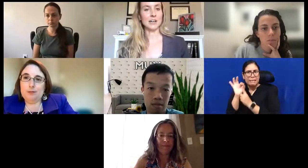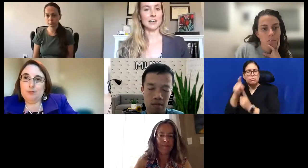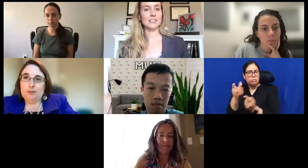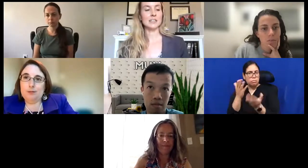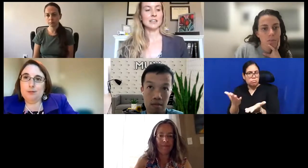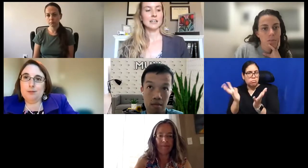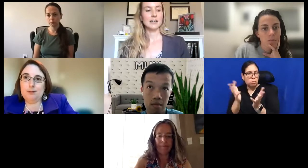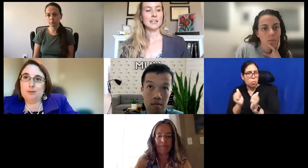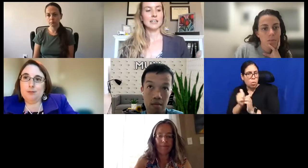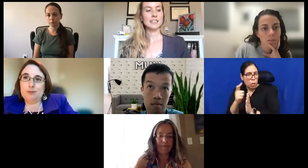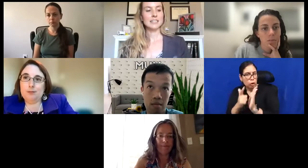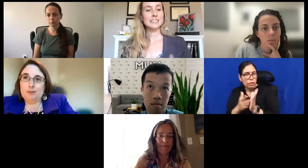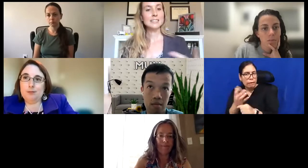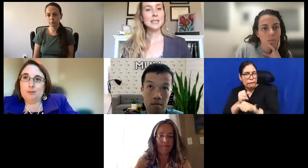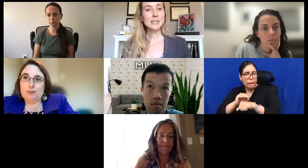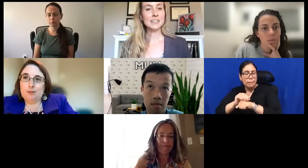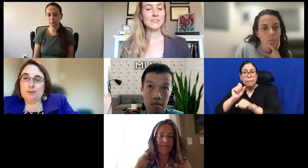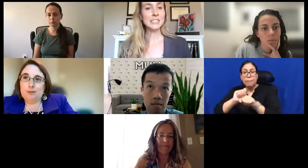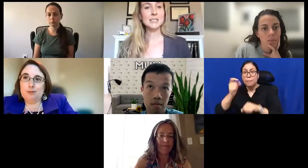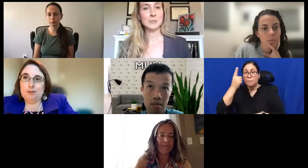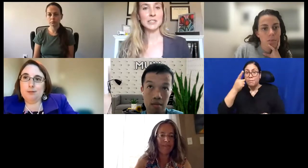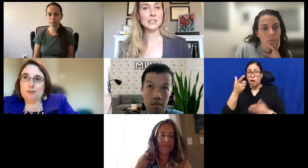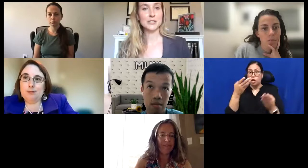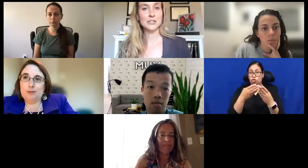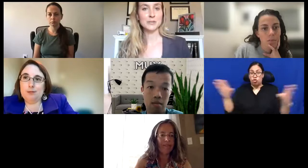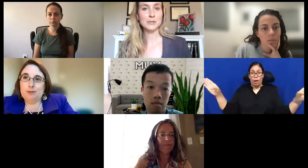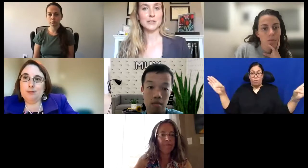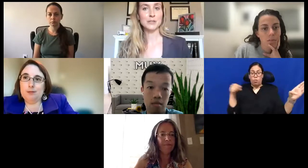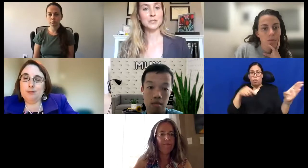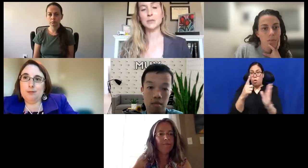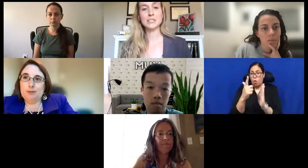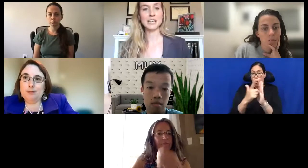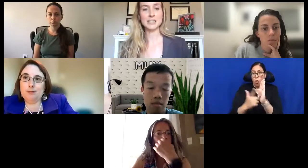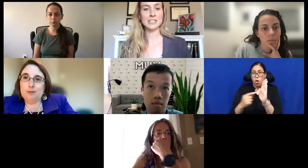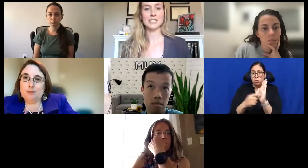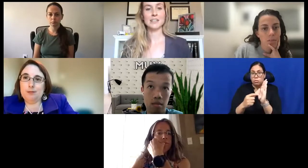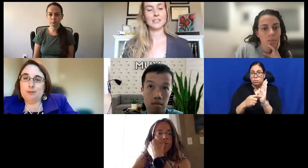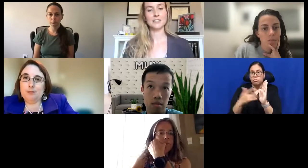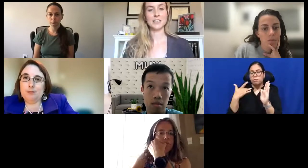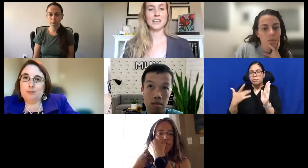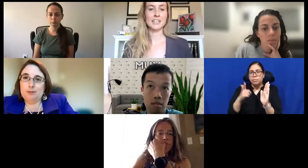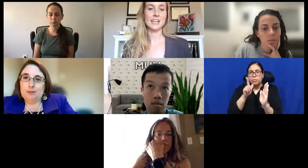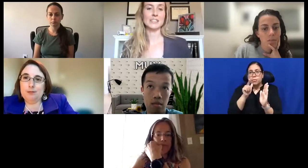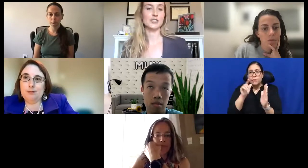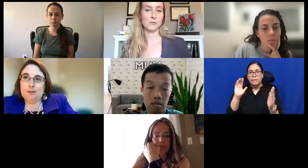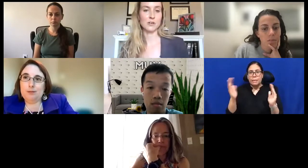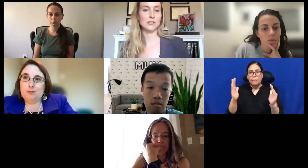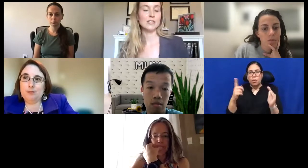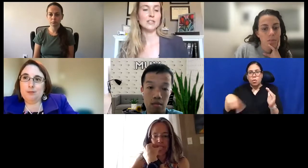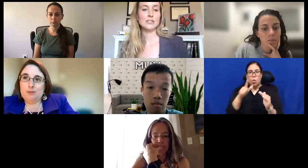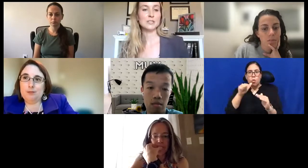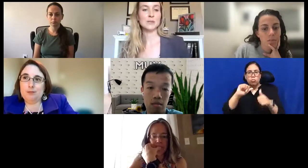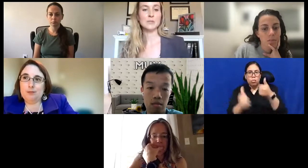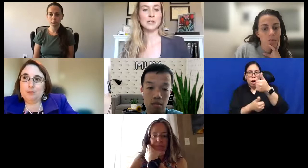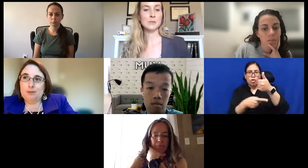these laws, it's typically very similar to those who are protected under the ADA in